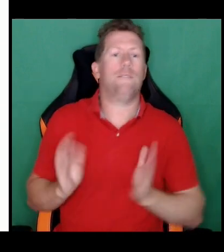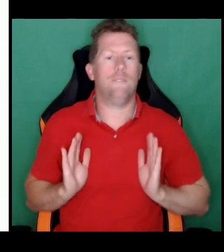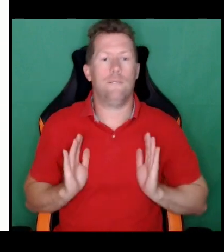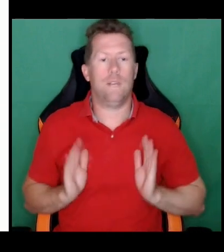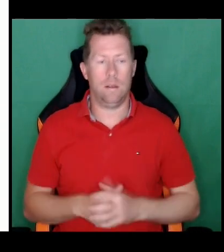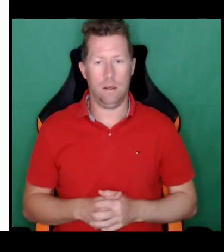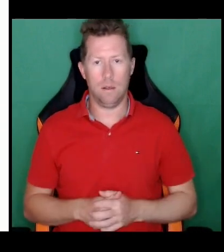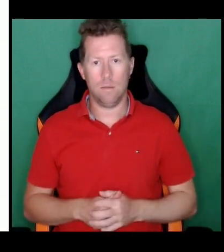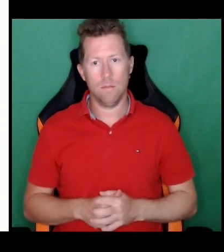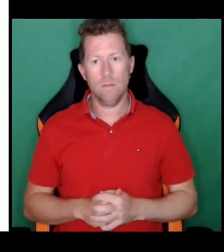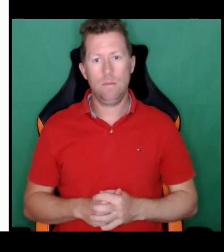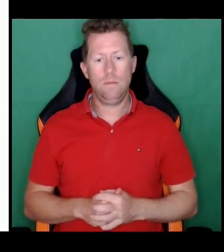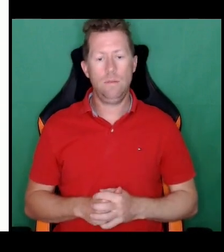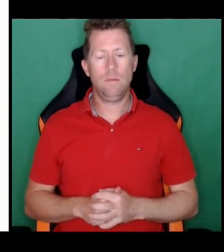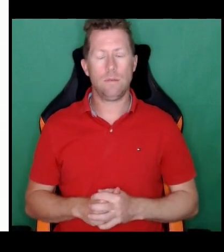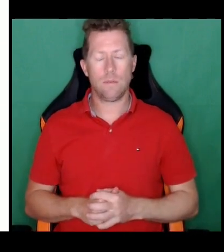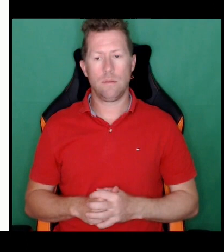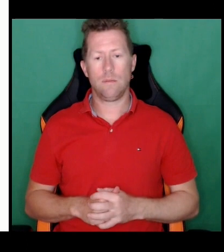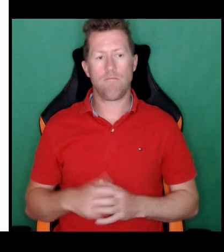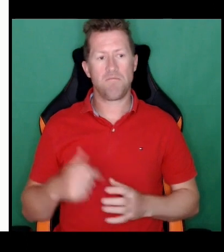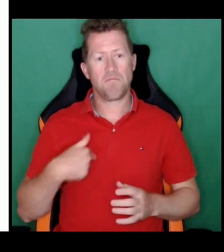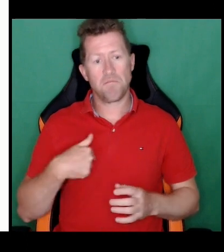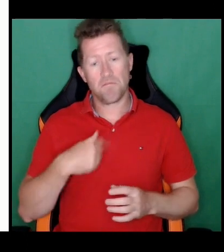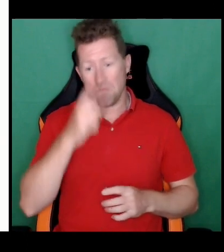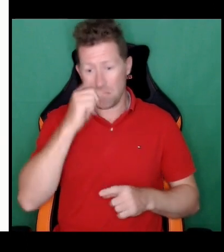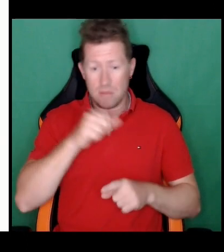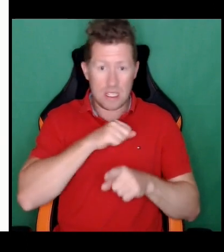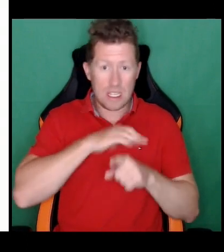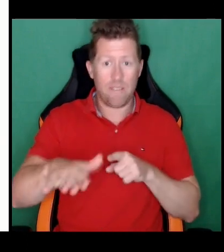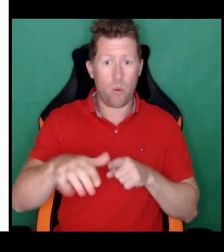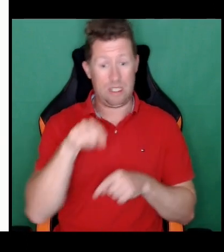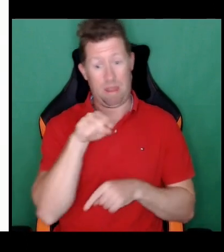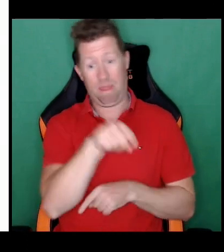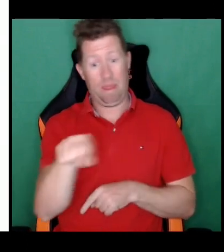So how can we influence the uninterested?